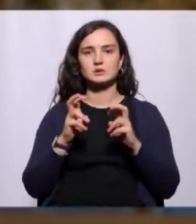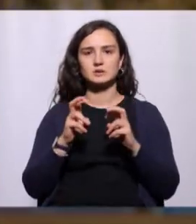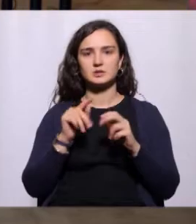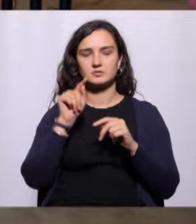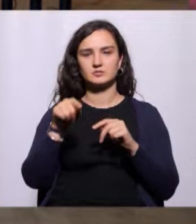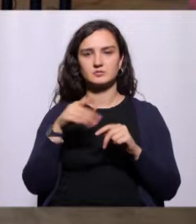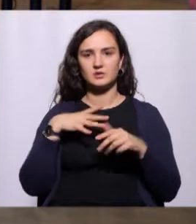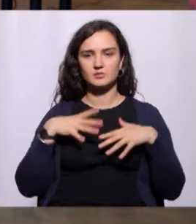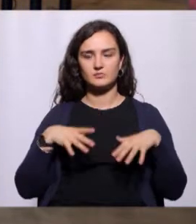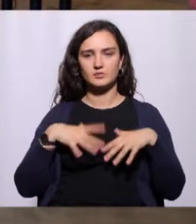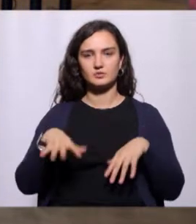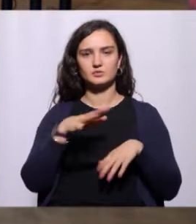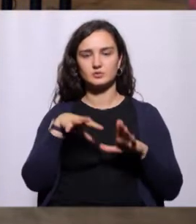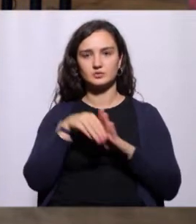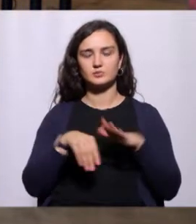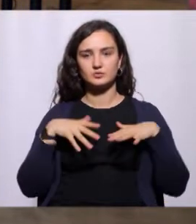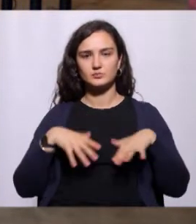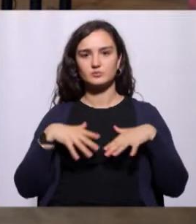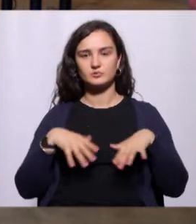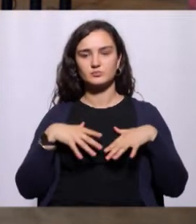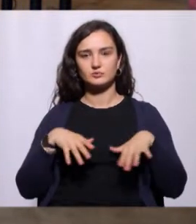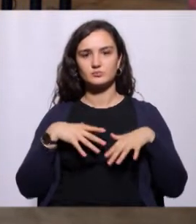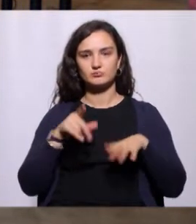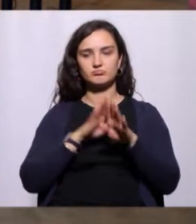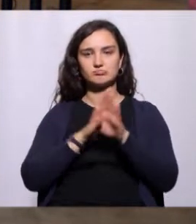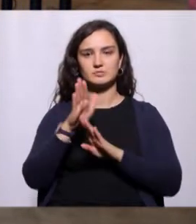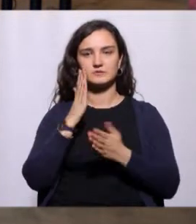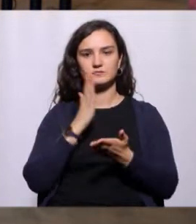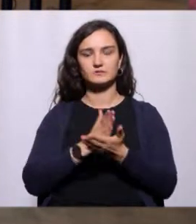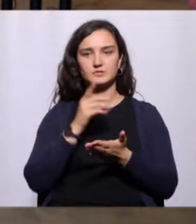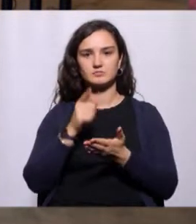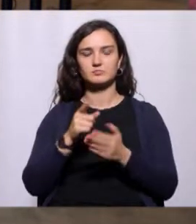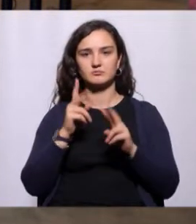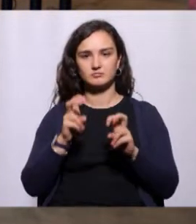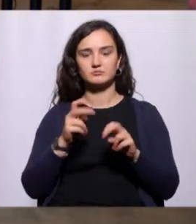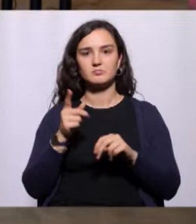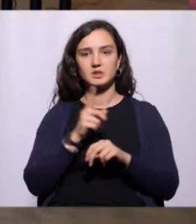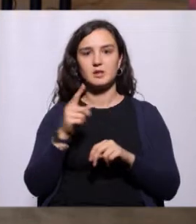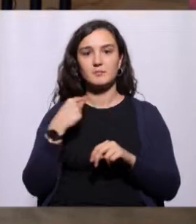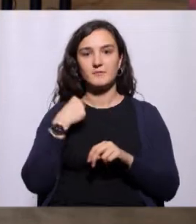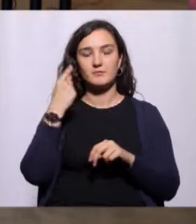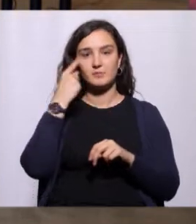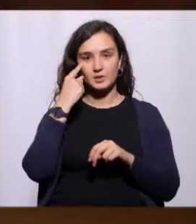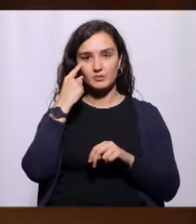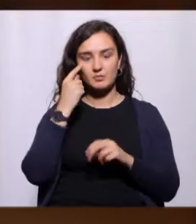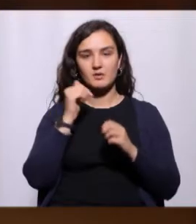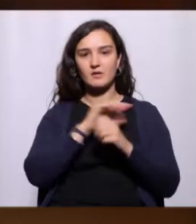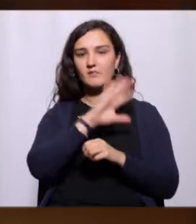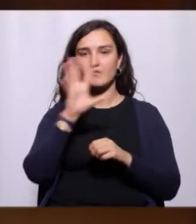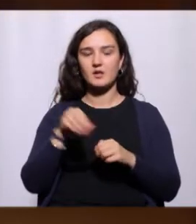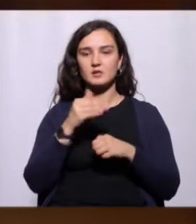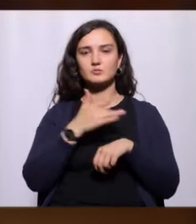in Georgia? Well, Georgia is full of tourist destinations, but I think